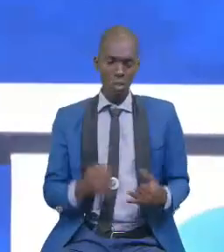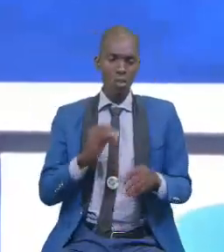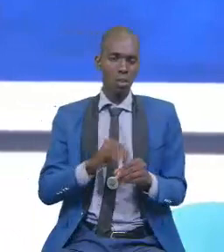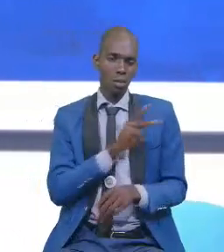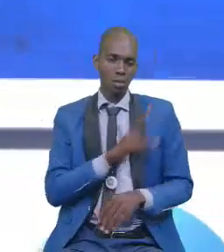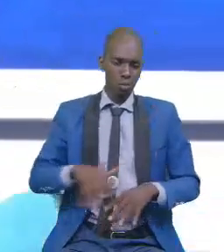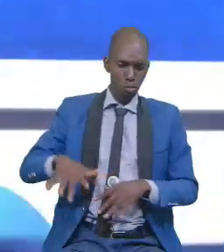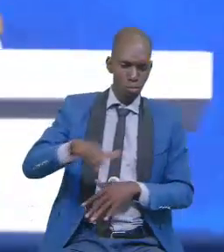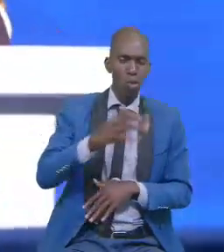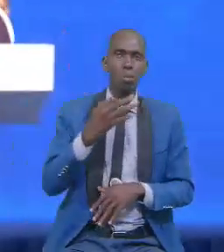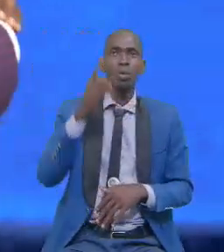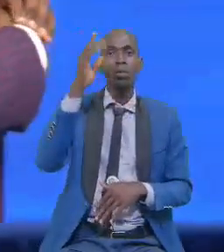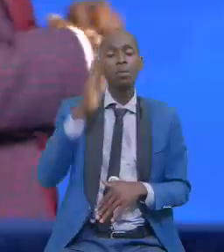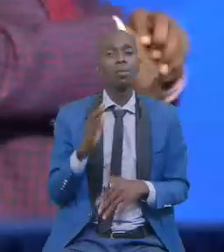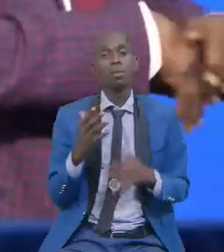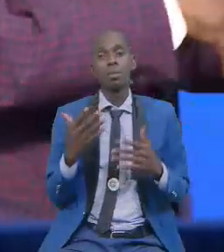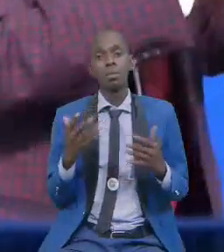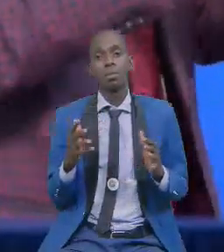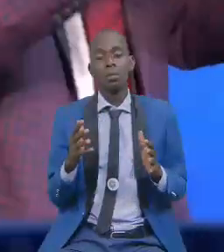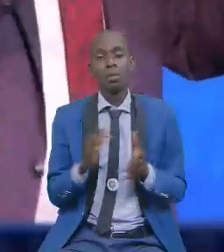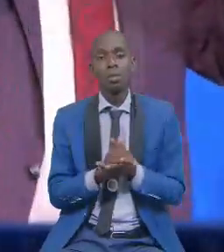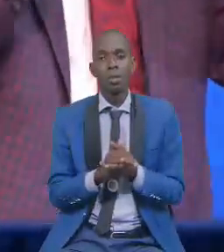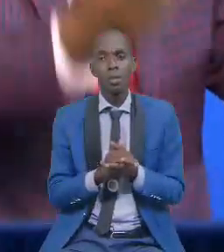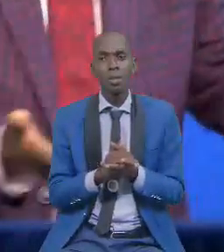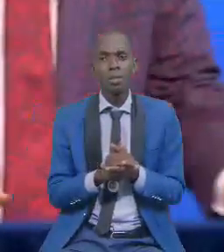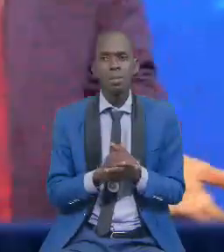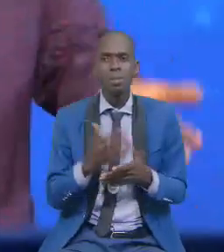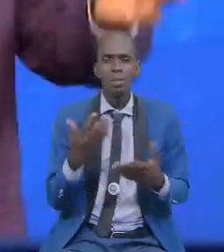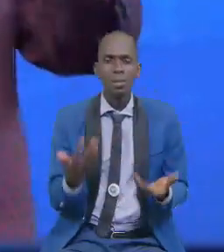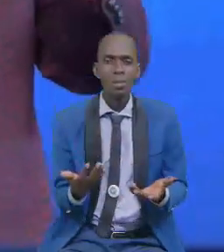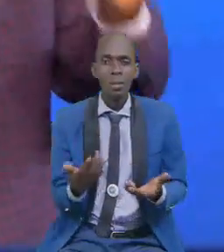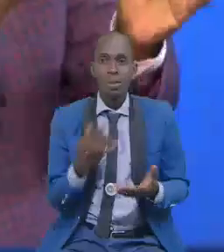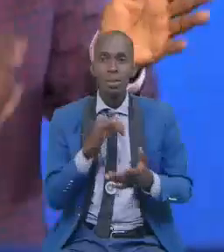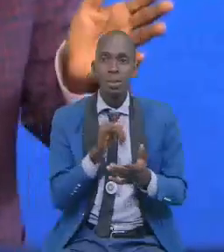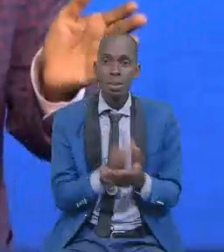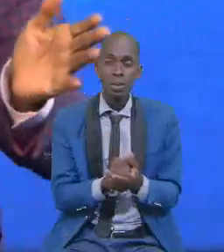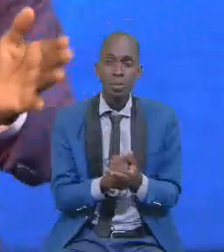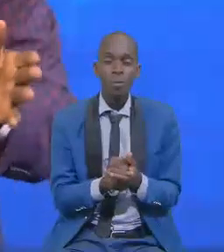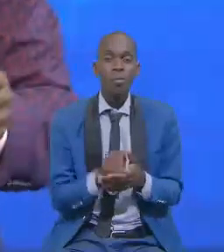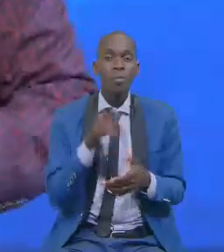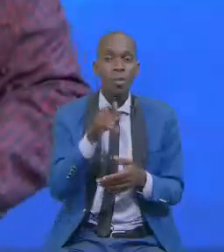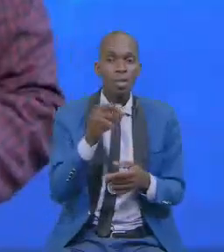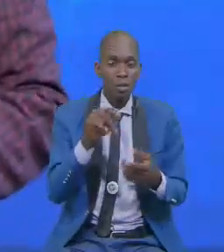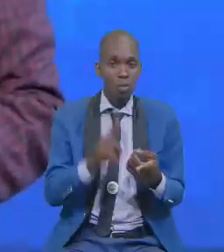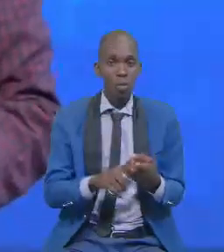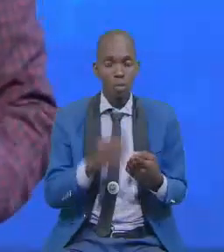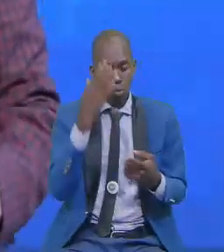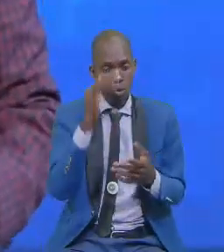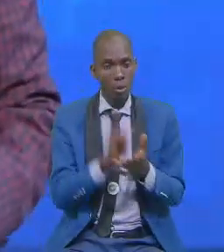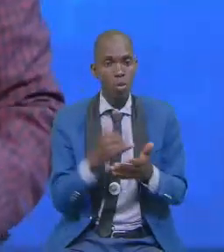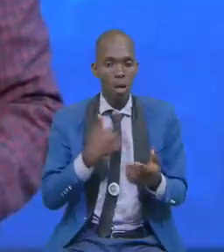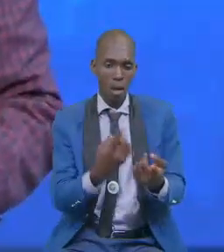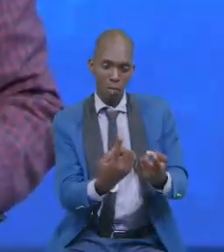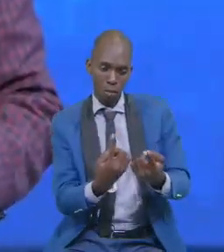God. I said, well, give me one reason that to know that you have come into the kingdom